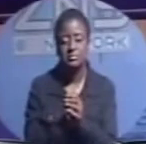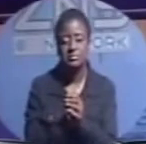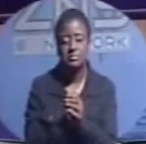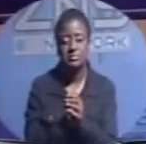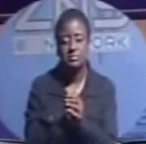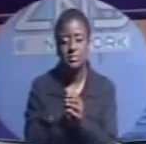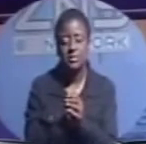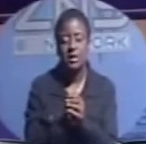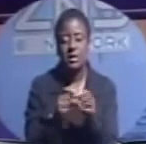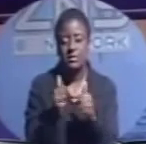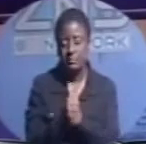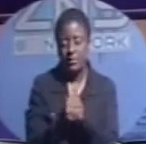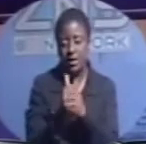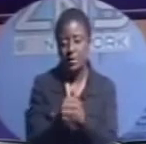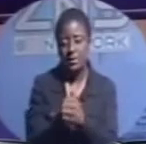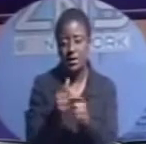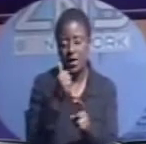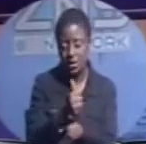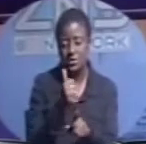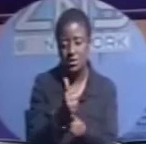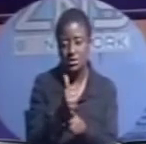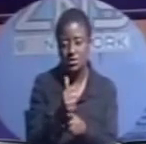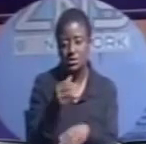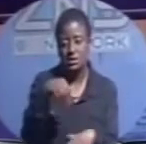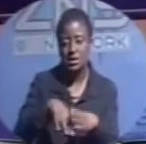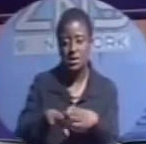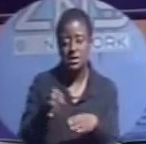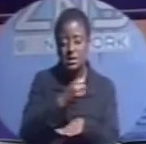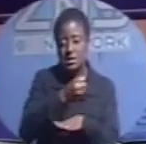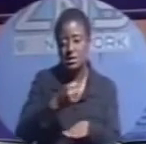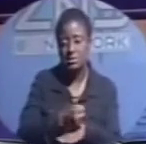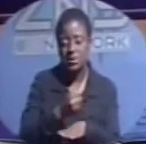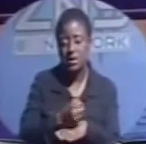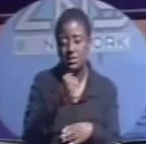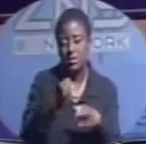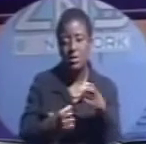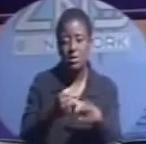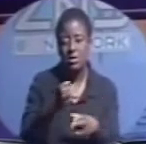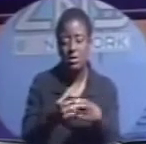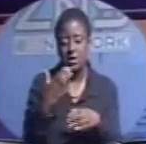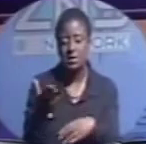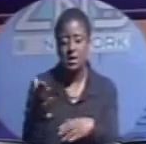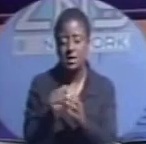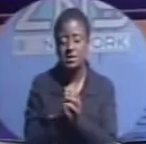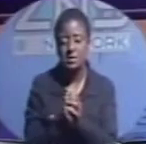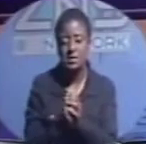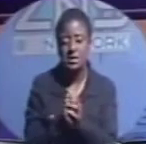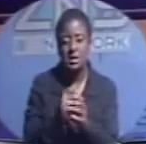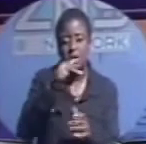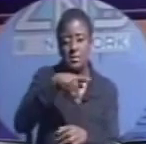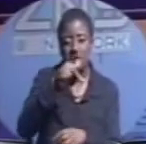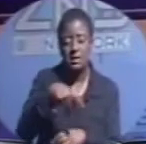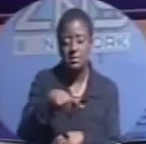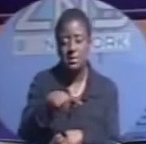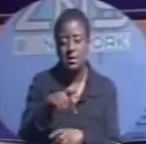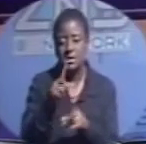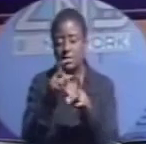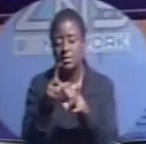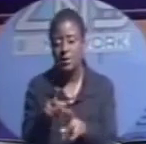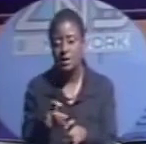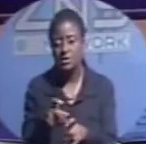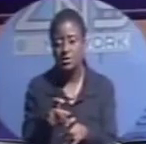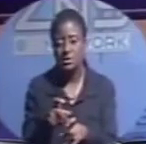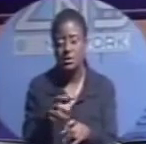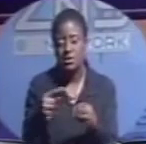Court case. In its statement this afternoon, the PLP questioned the opposition's silence following claims by former